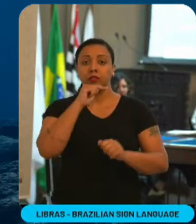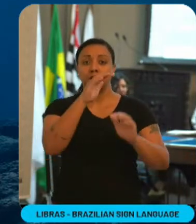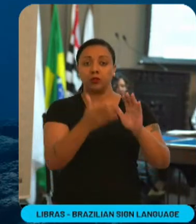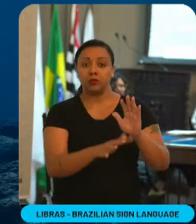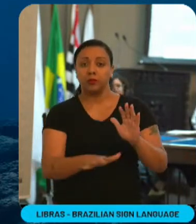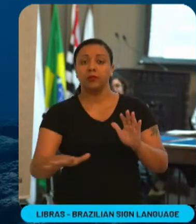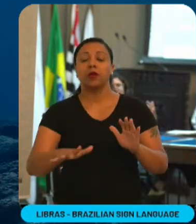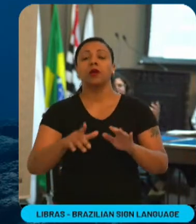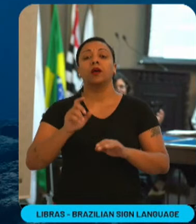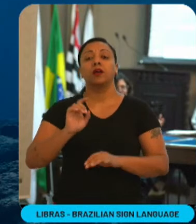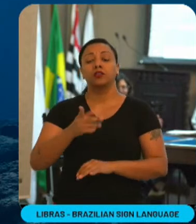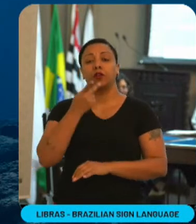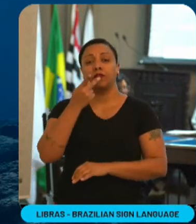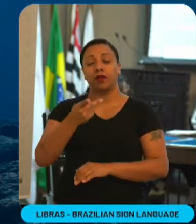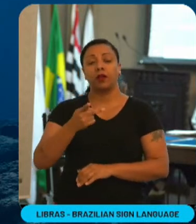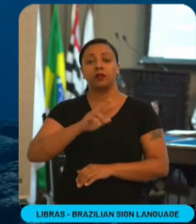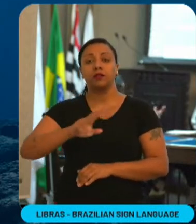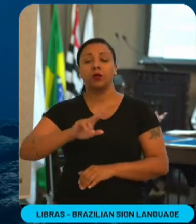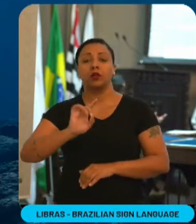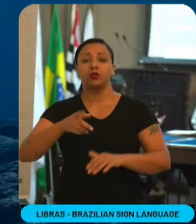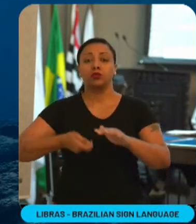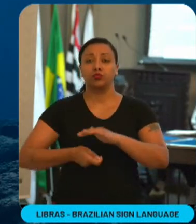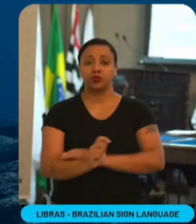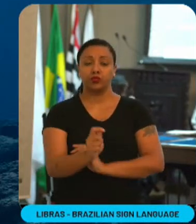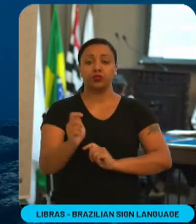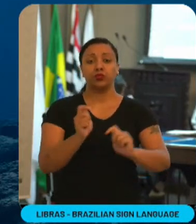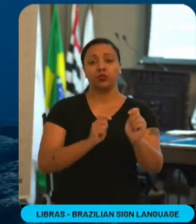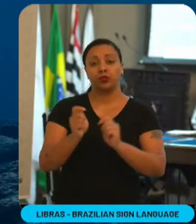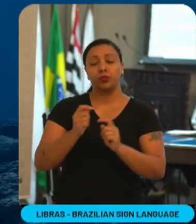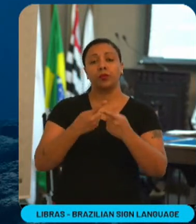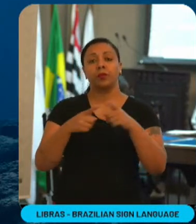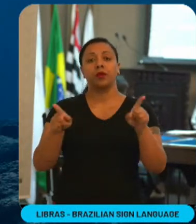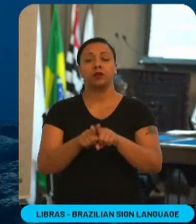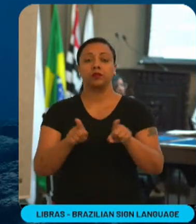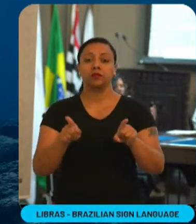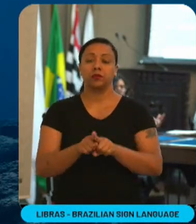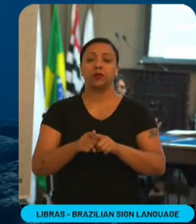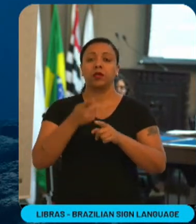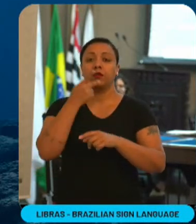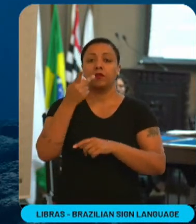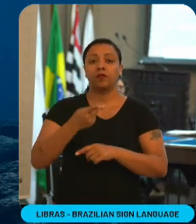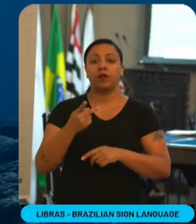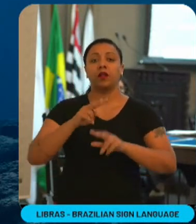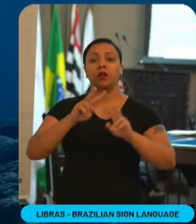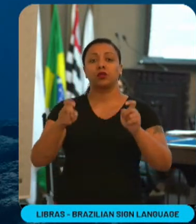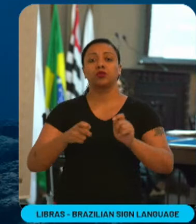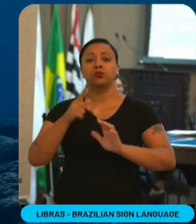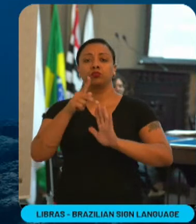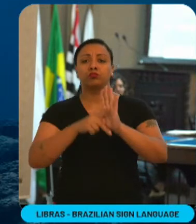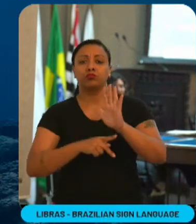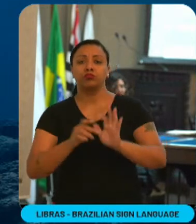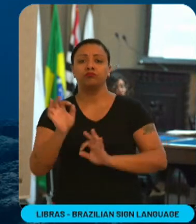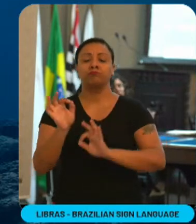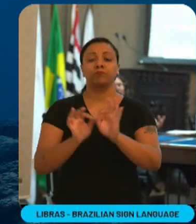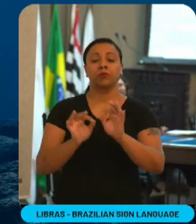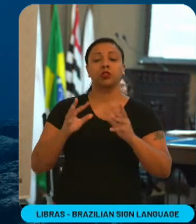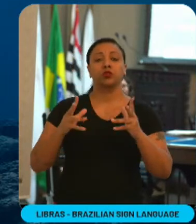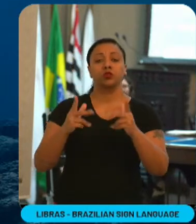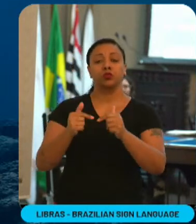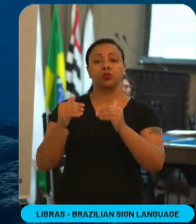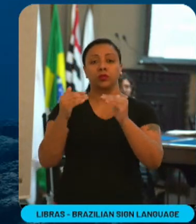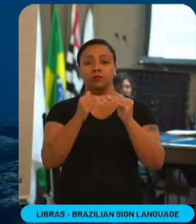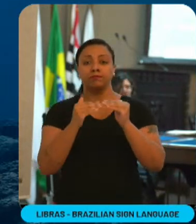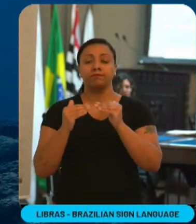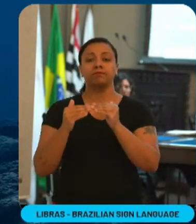is connected. In coast governance, we are not only talking about investments and economy, but also provisions,